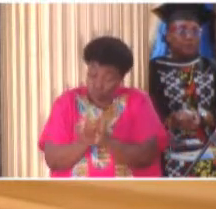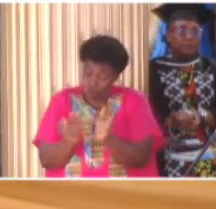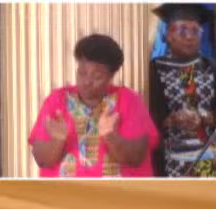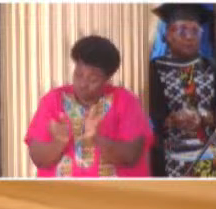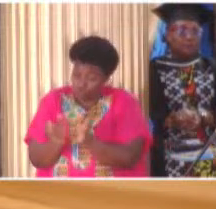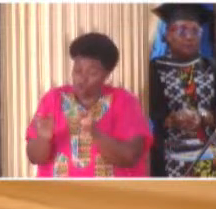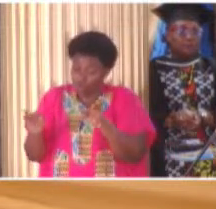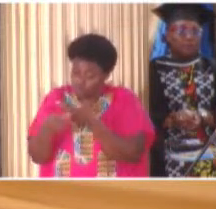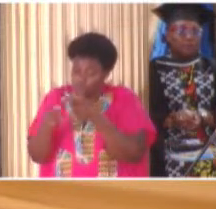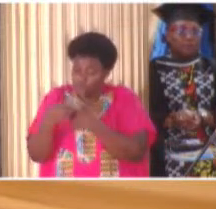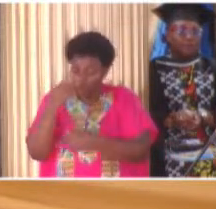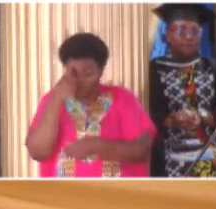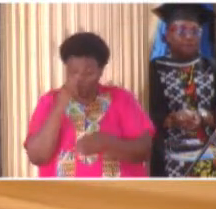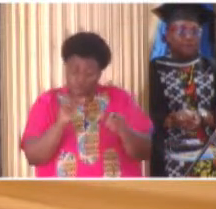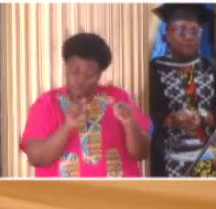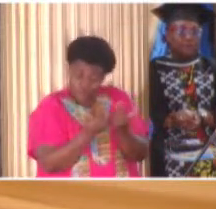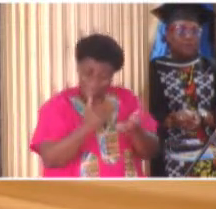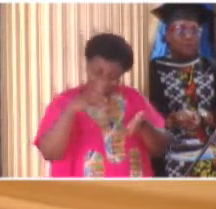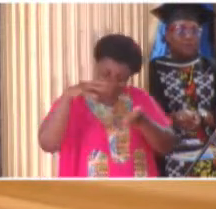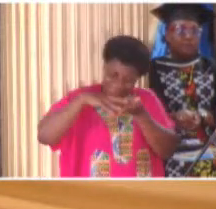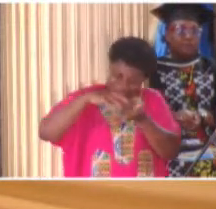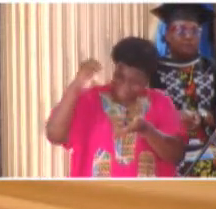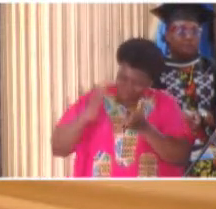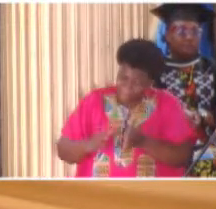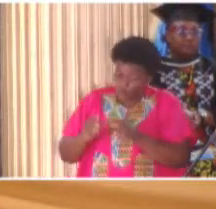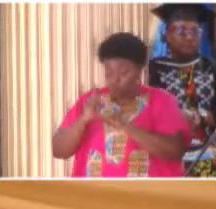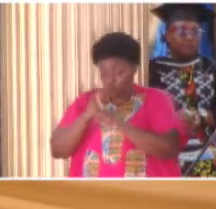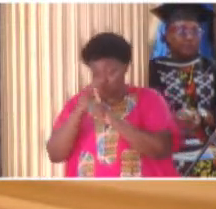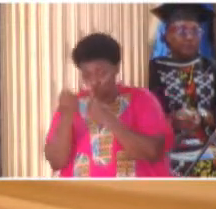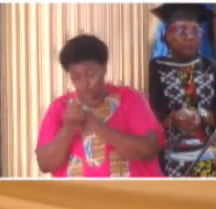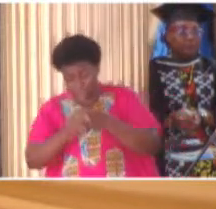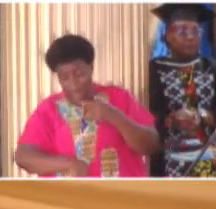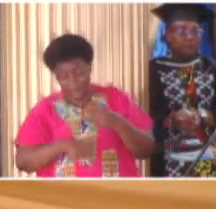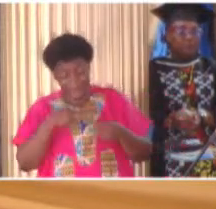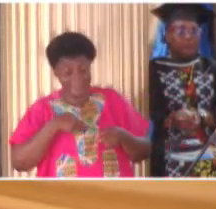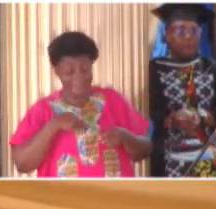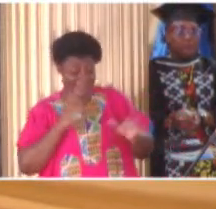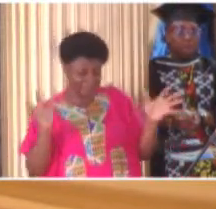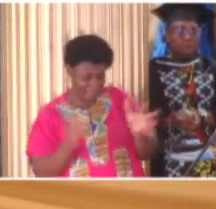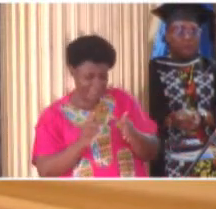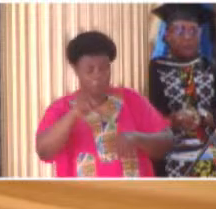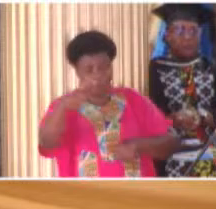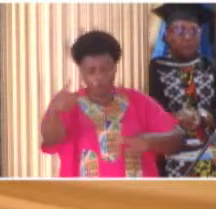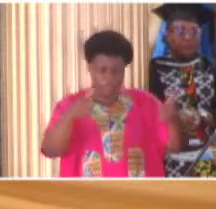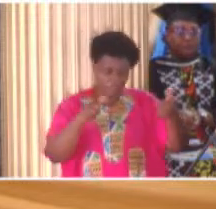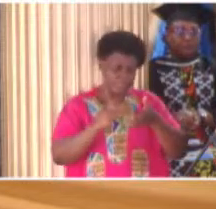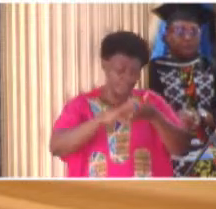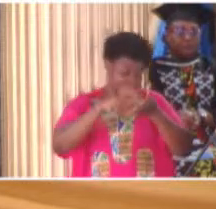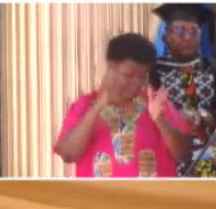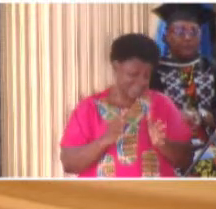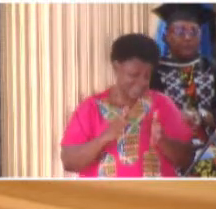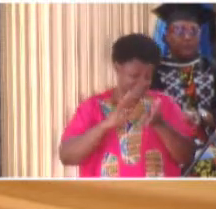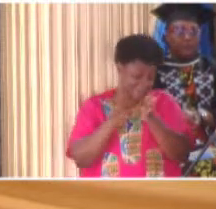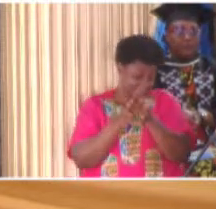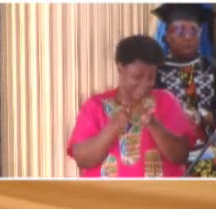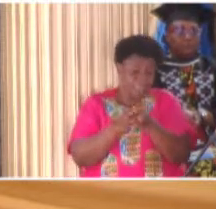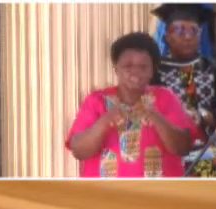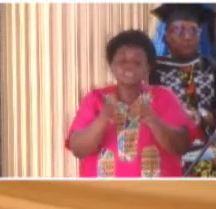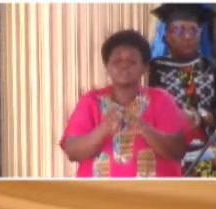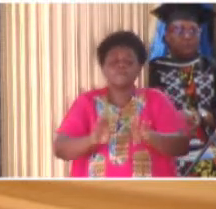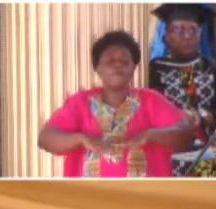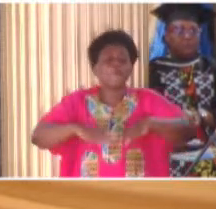rooms for group studies, social and religious gatherings, and other student meetings. There will also be open